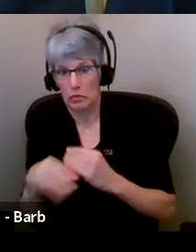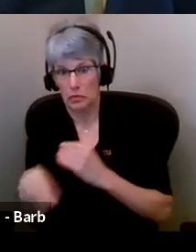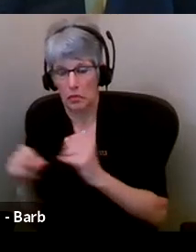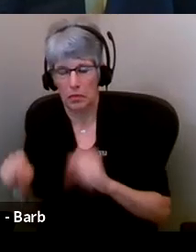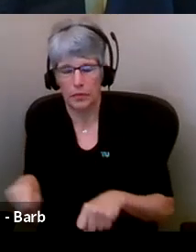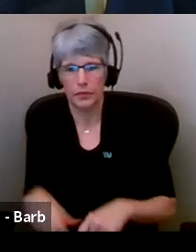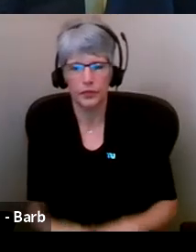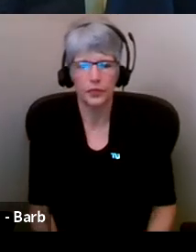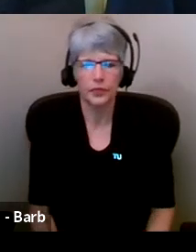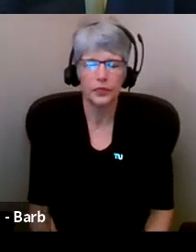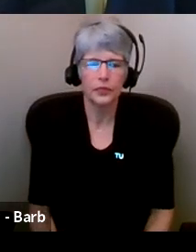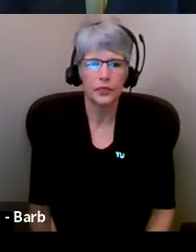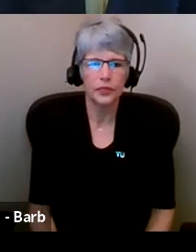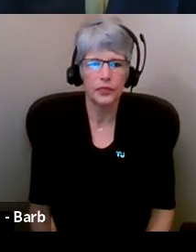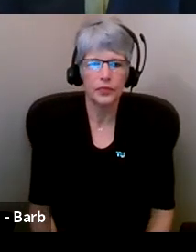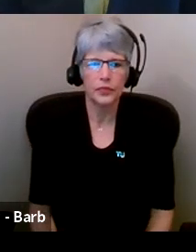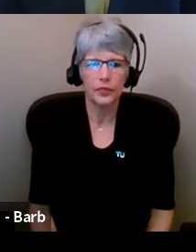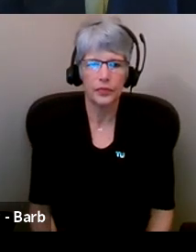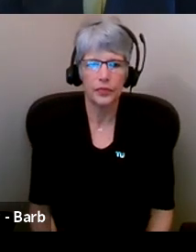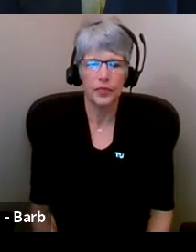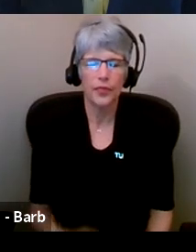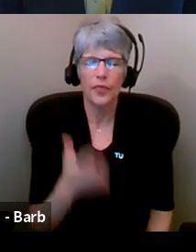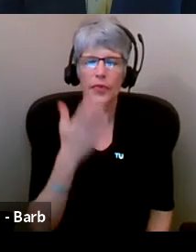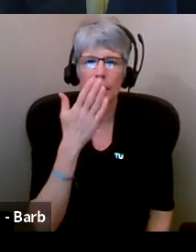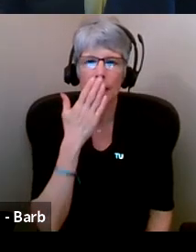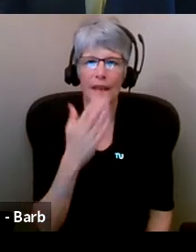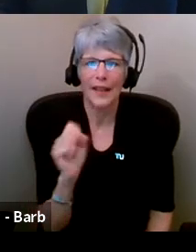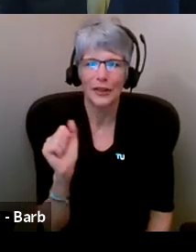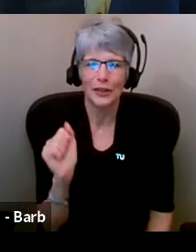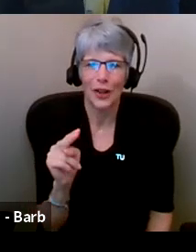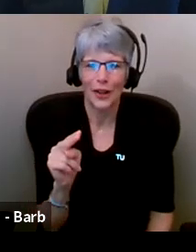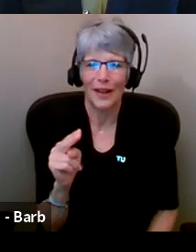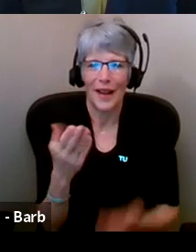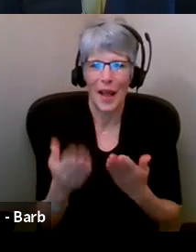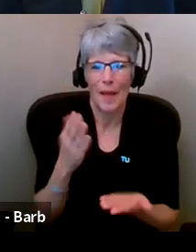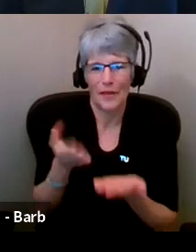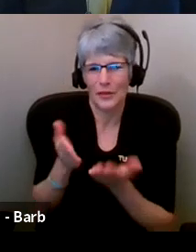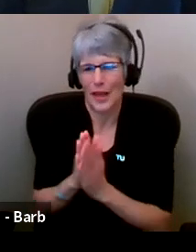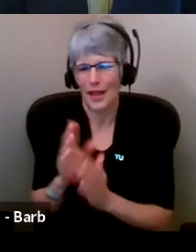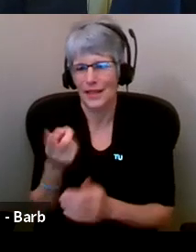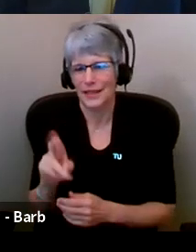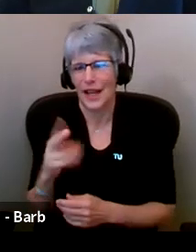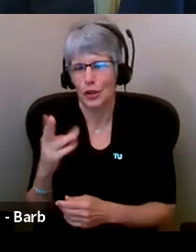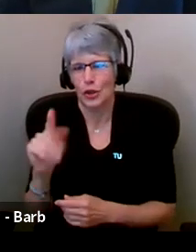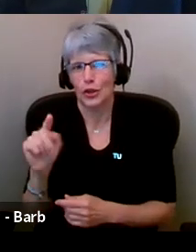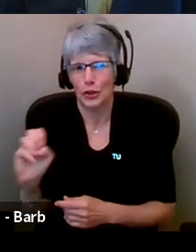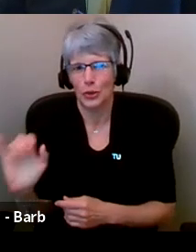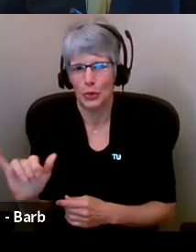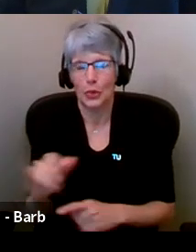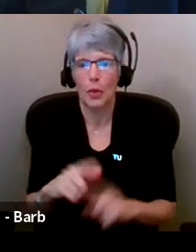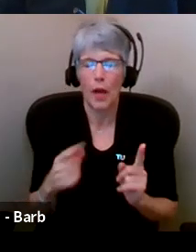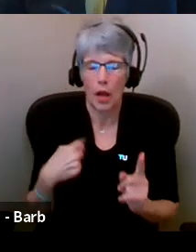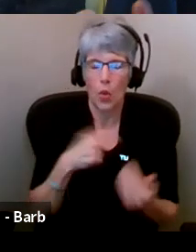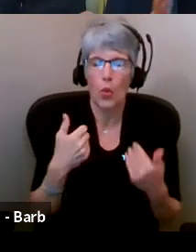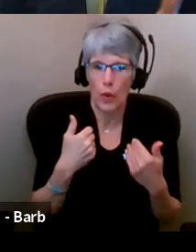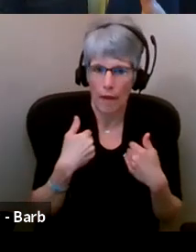weigh in, please feel free. Thanks, Sean. I may have to tag team with Dr. Hurte on this one. But we have a portal